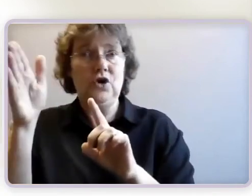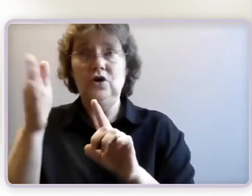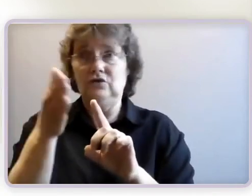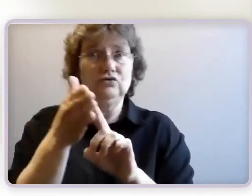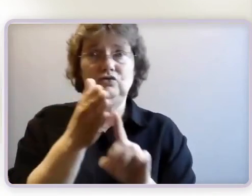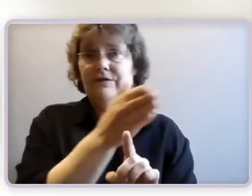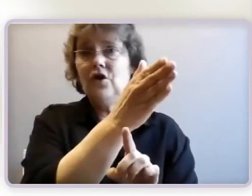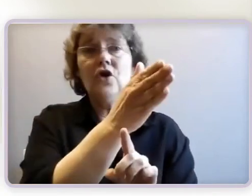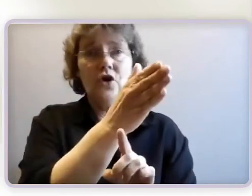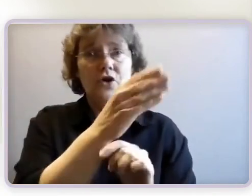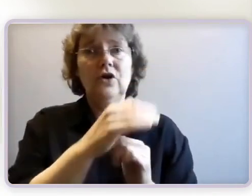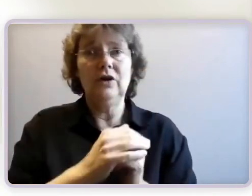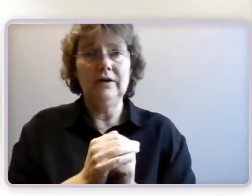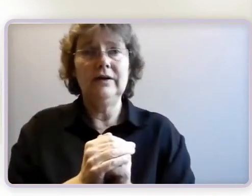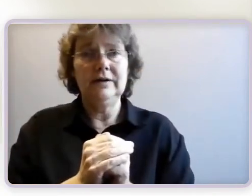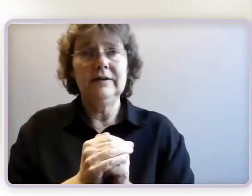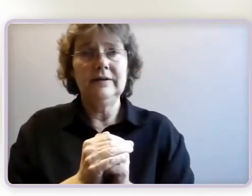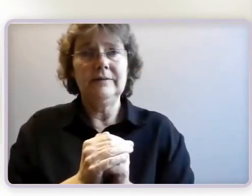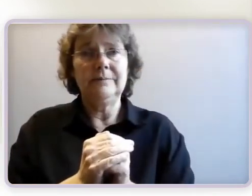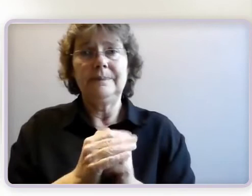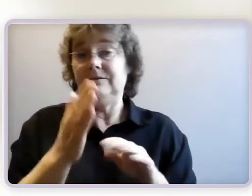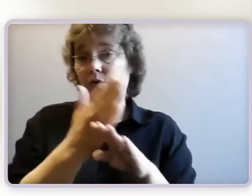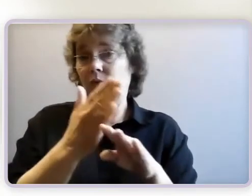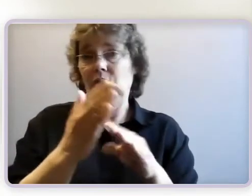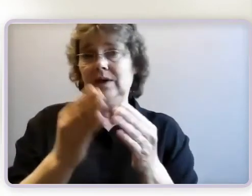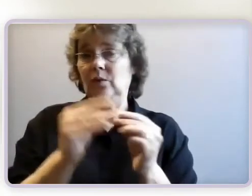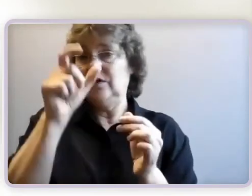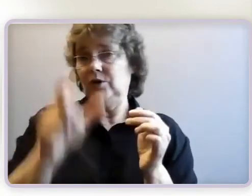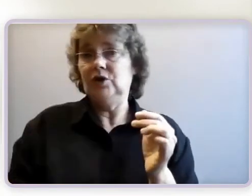working with someone who wants to do a submission, we can help you with that.